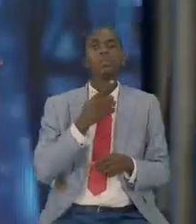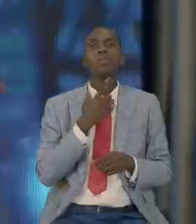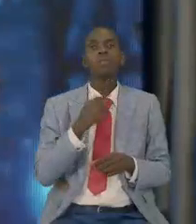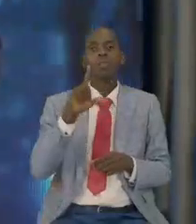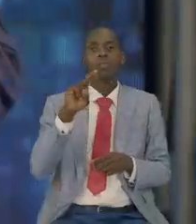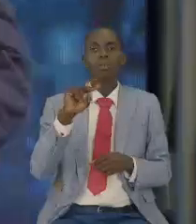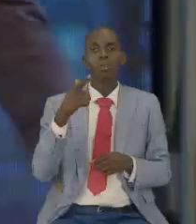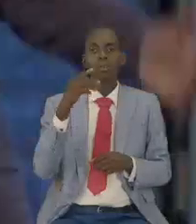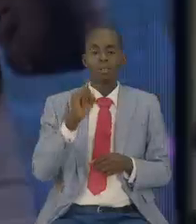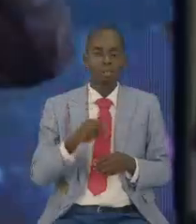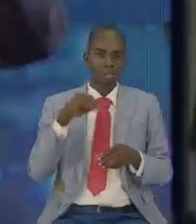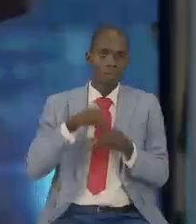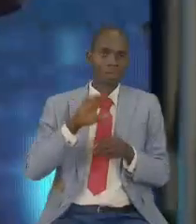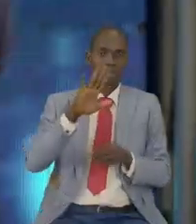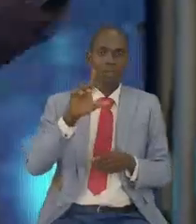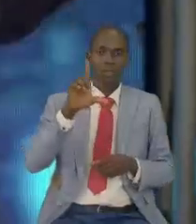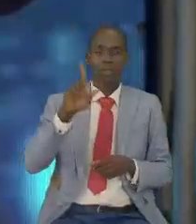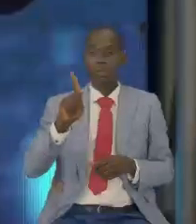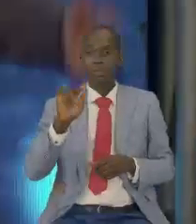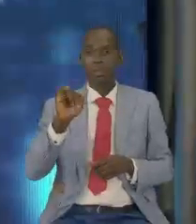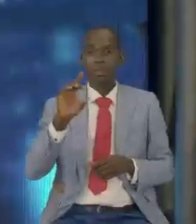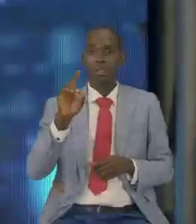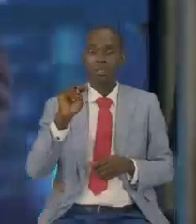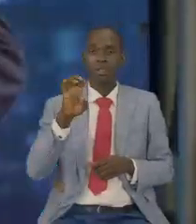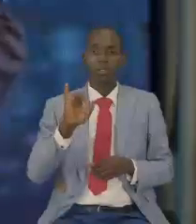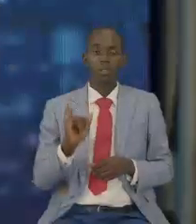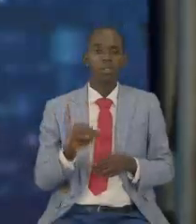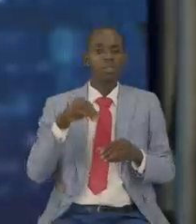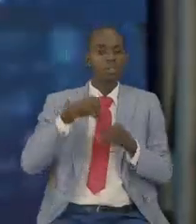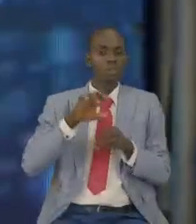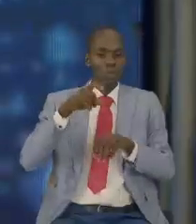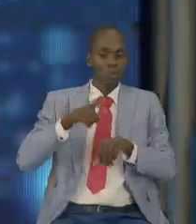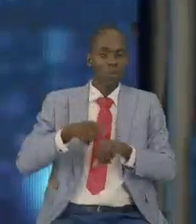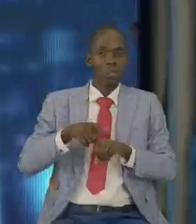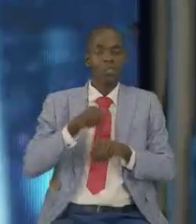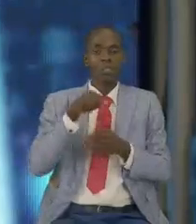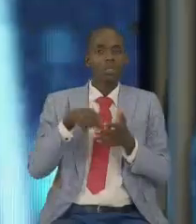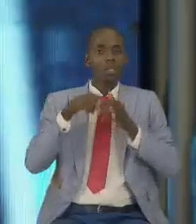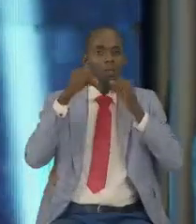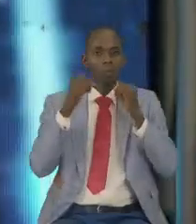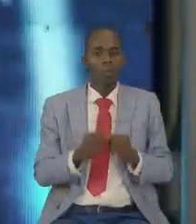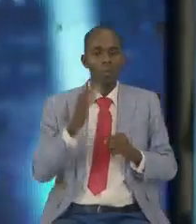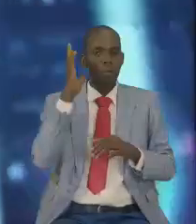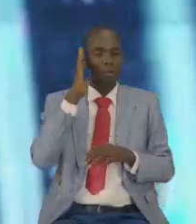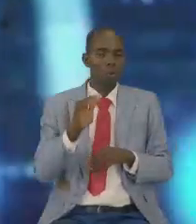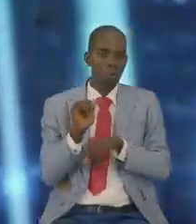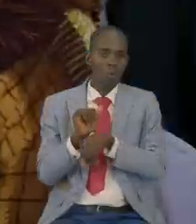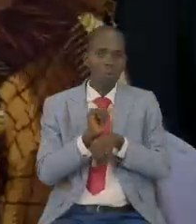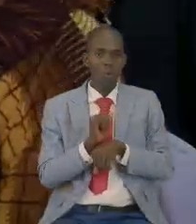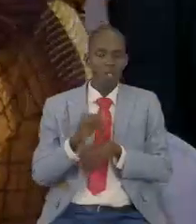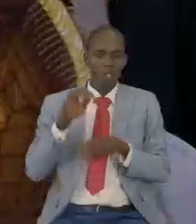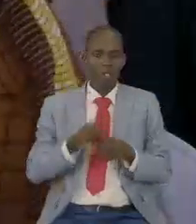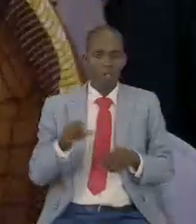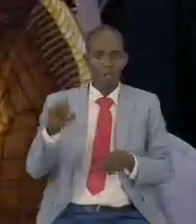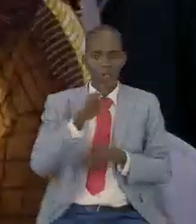your bone. This power will work inside you tonight in Jesus'